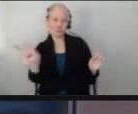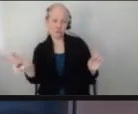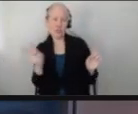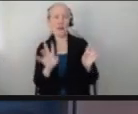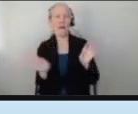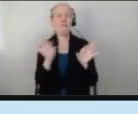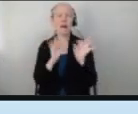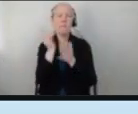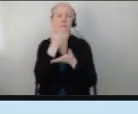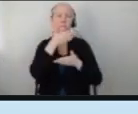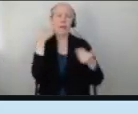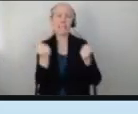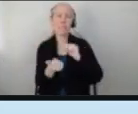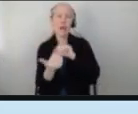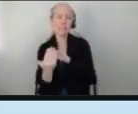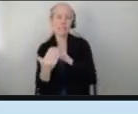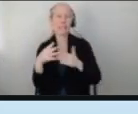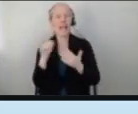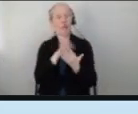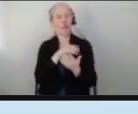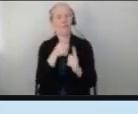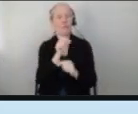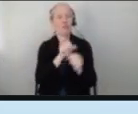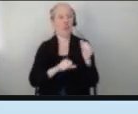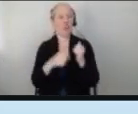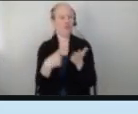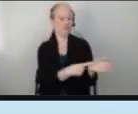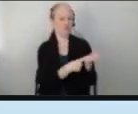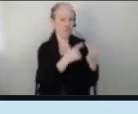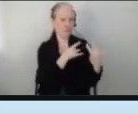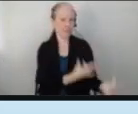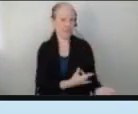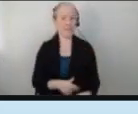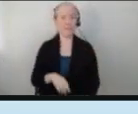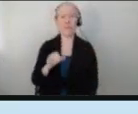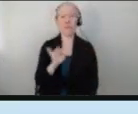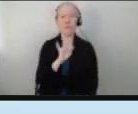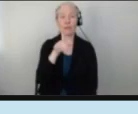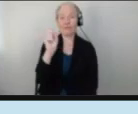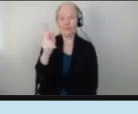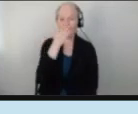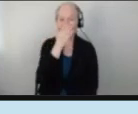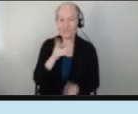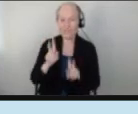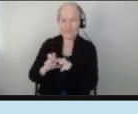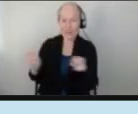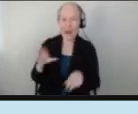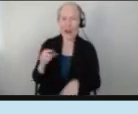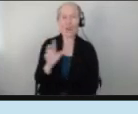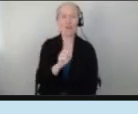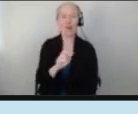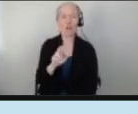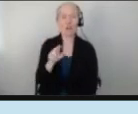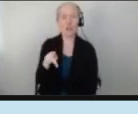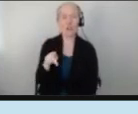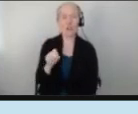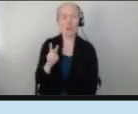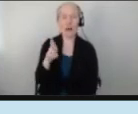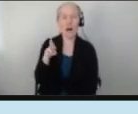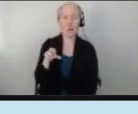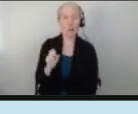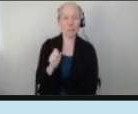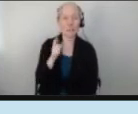Great. Well, I want to thank all of my panel and of course, Dr. Powers as well for the preparation to participate with us. Michelle